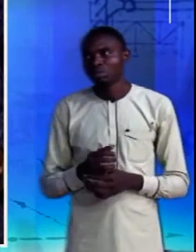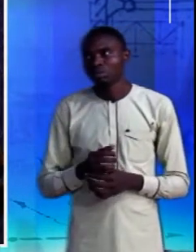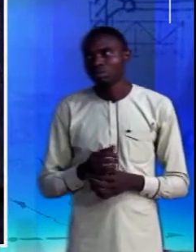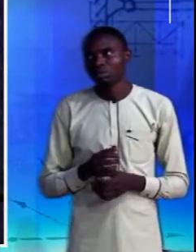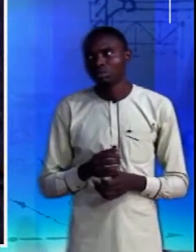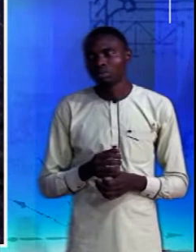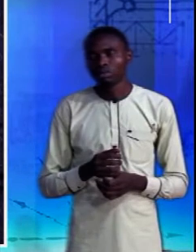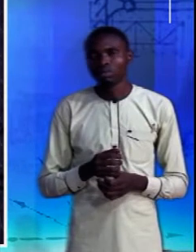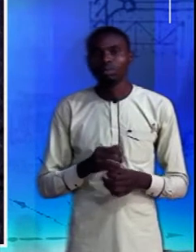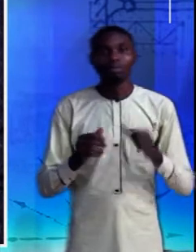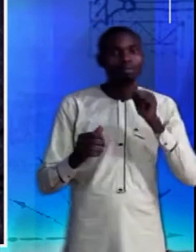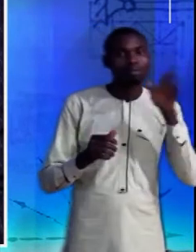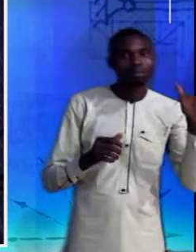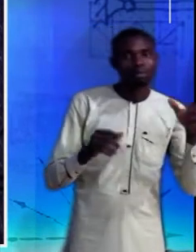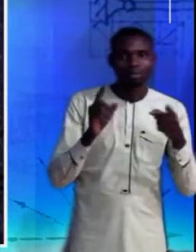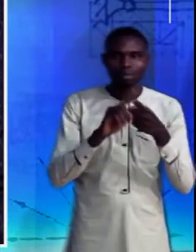is